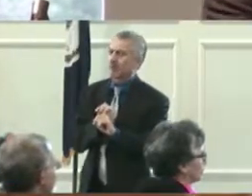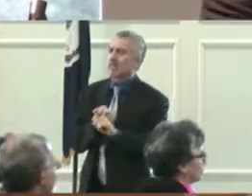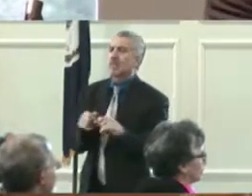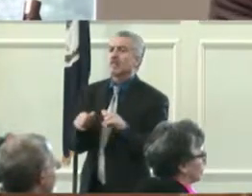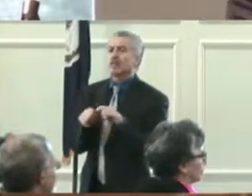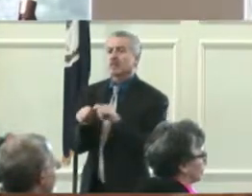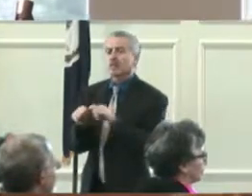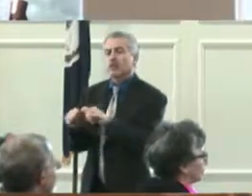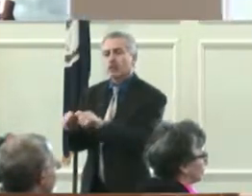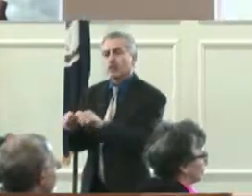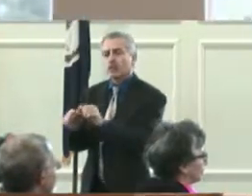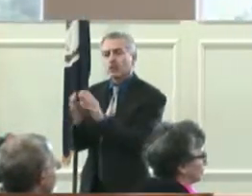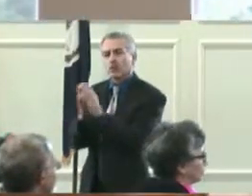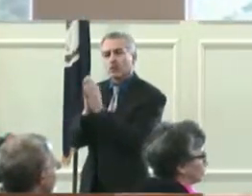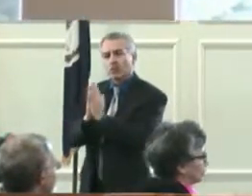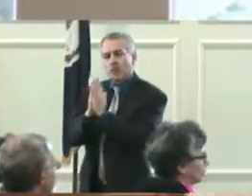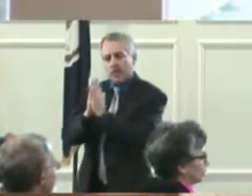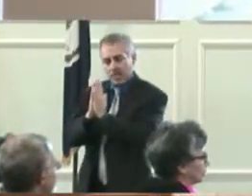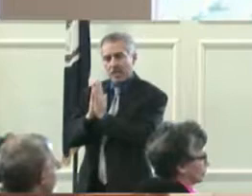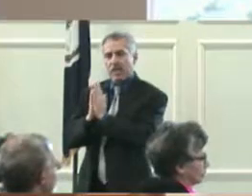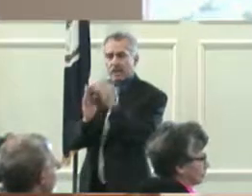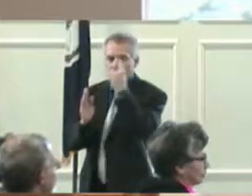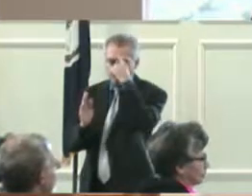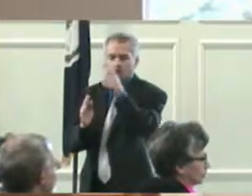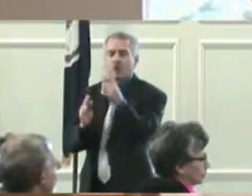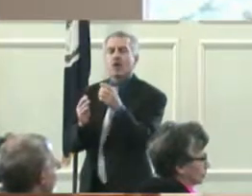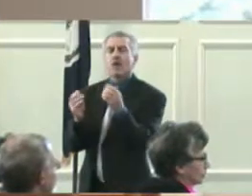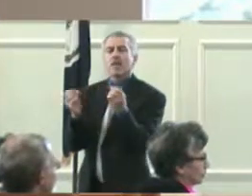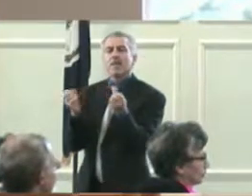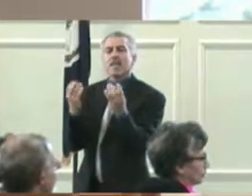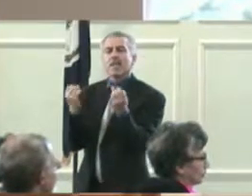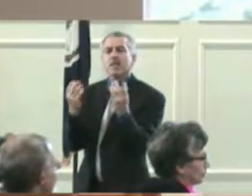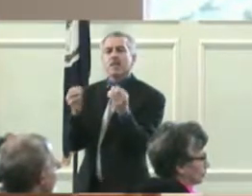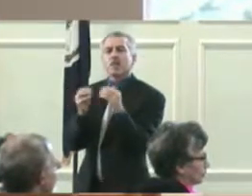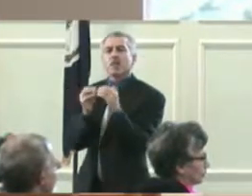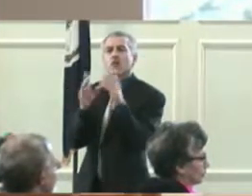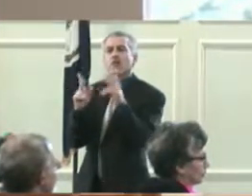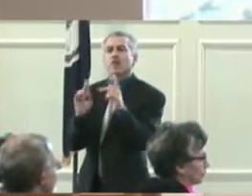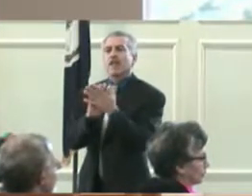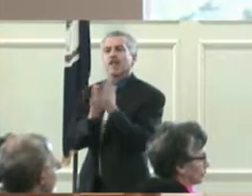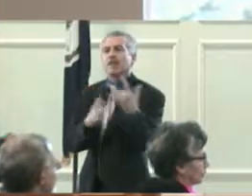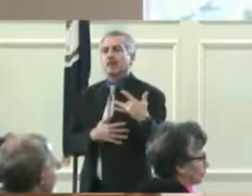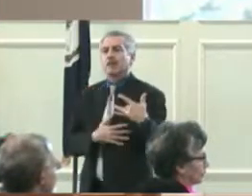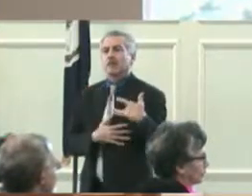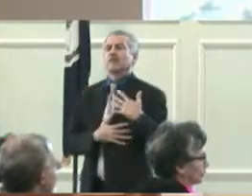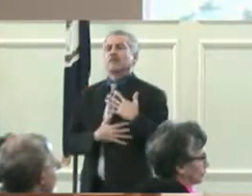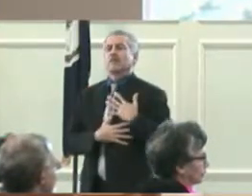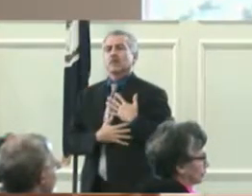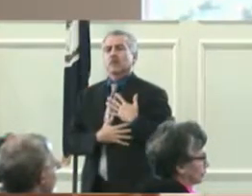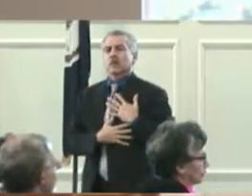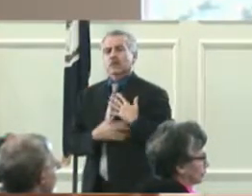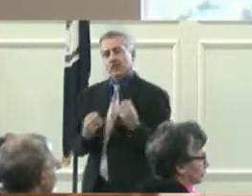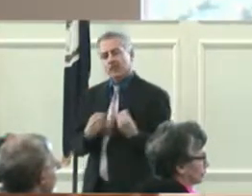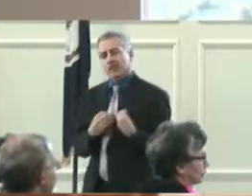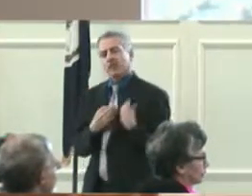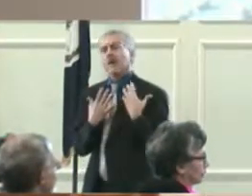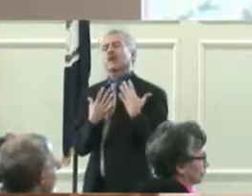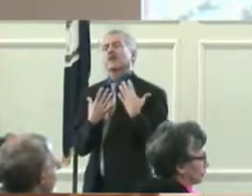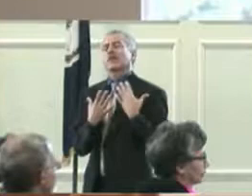for all these individuals. And so I just want to thank God for all of you. And we want